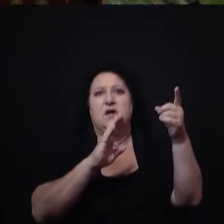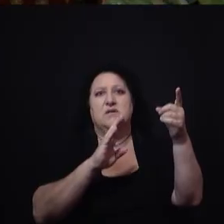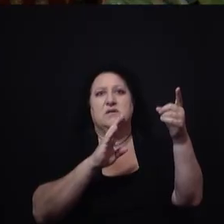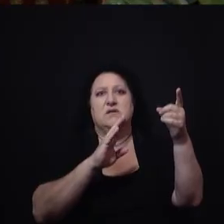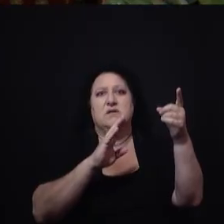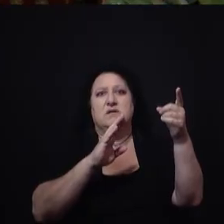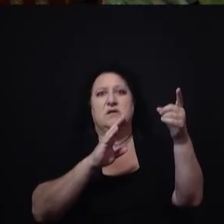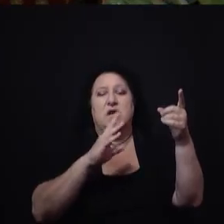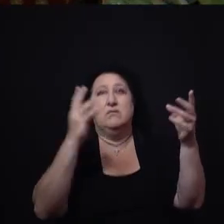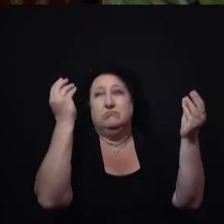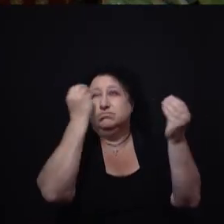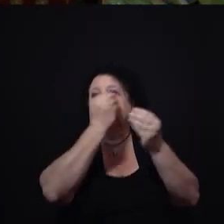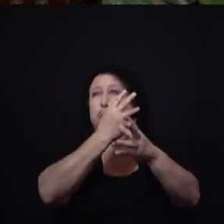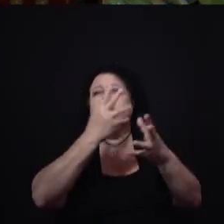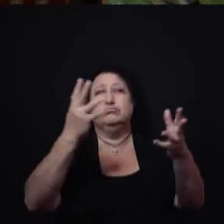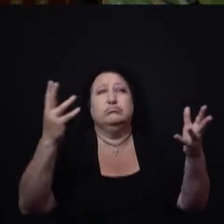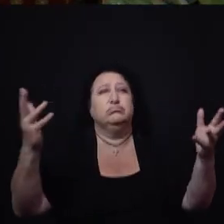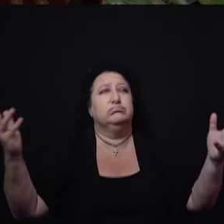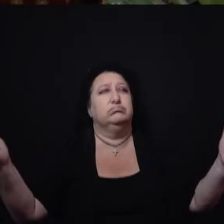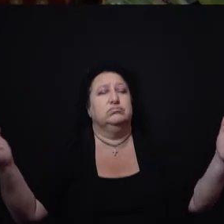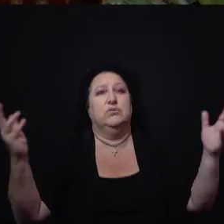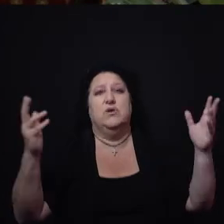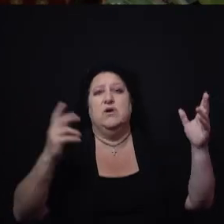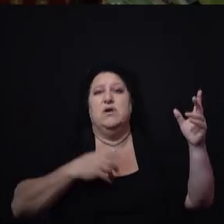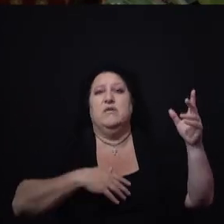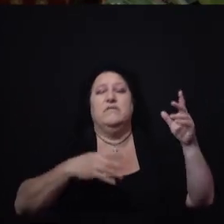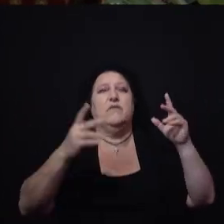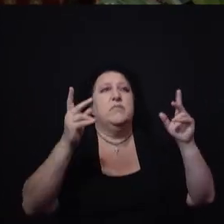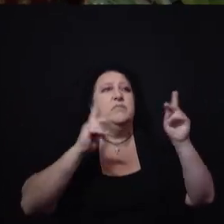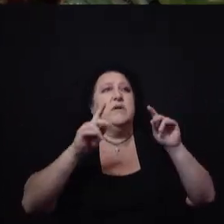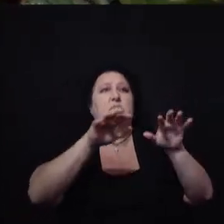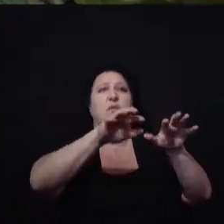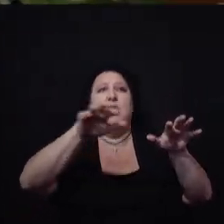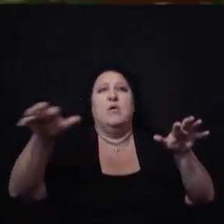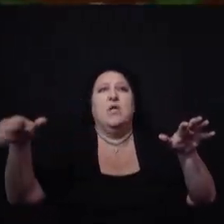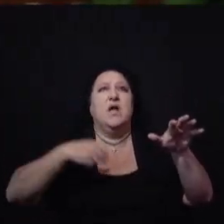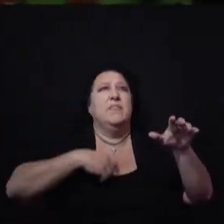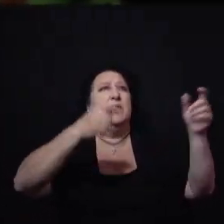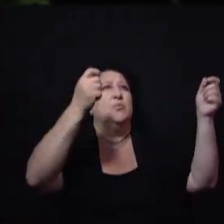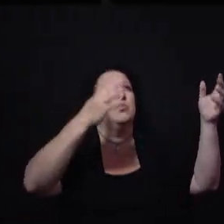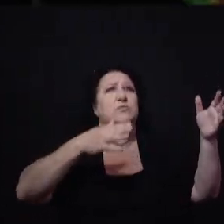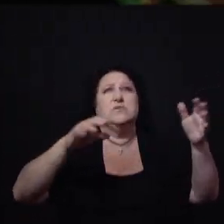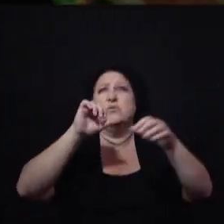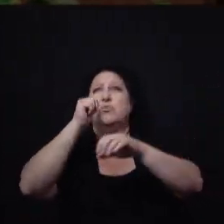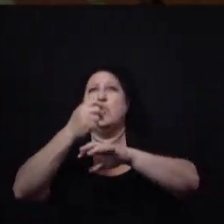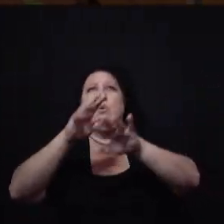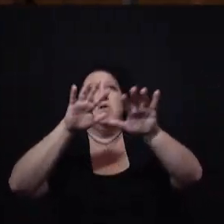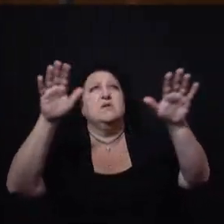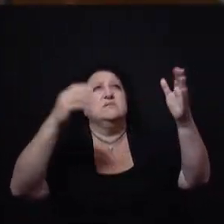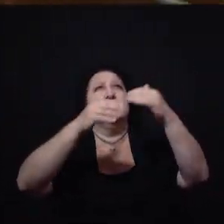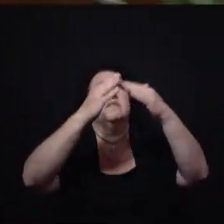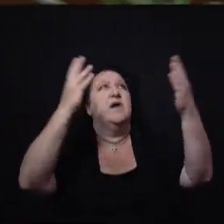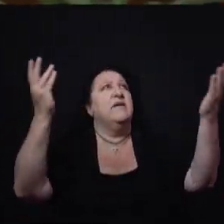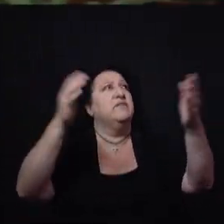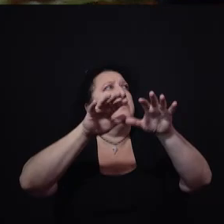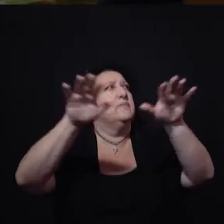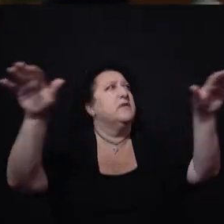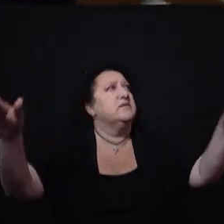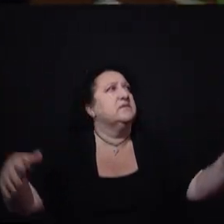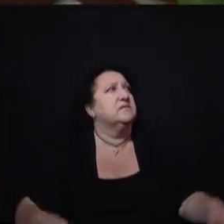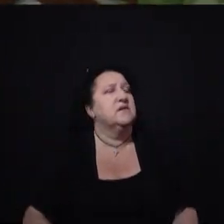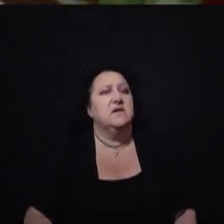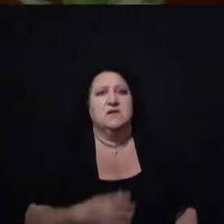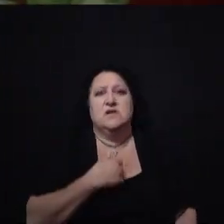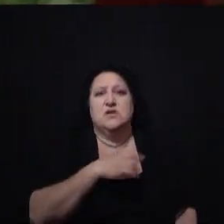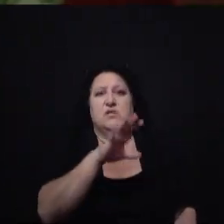places. So if we had time, I'd take you to 1 Corinthians chapter 1. This is where Paul will define the wisdom of God. You know how he defines